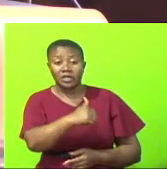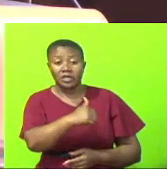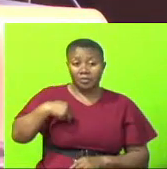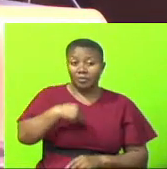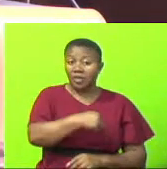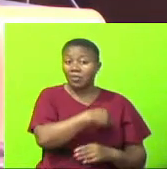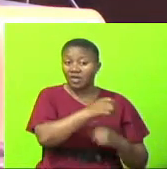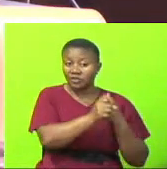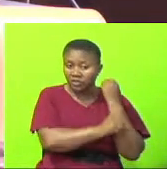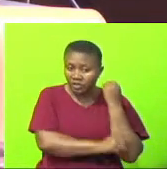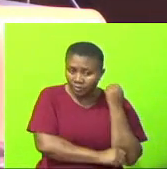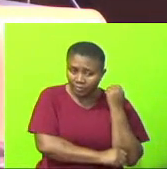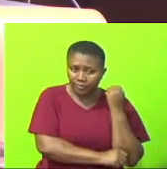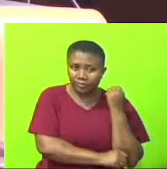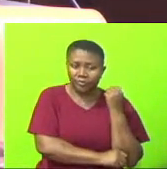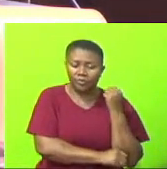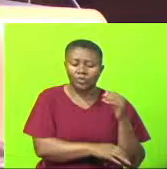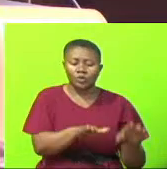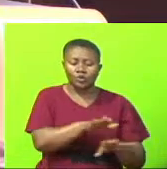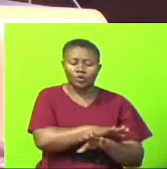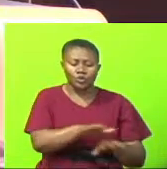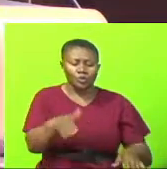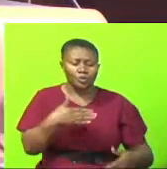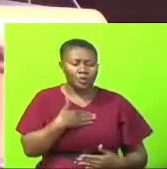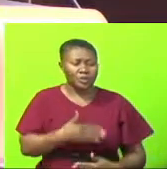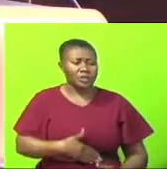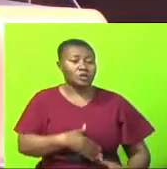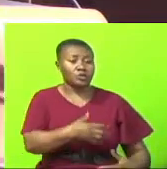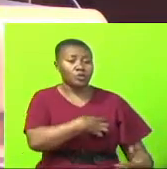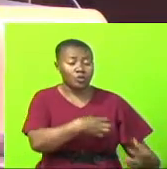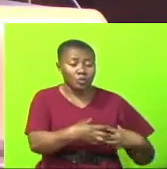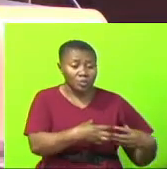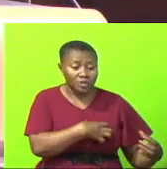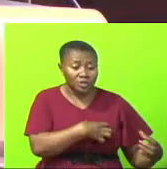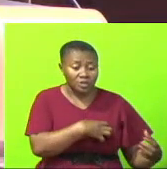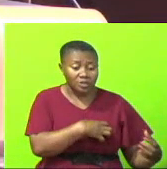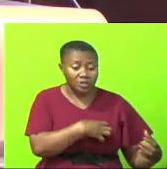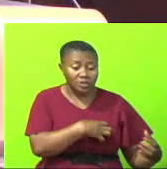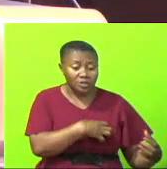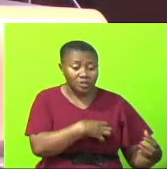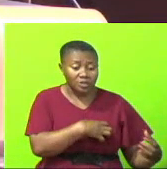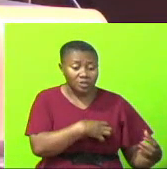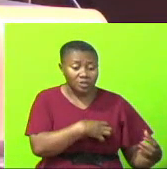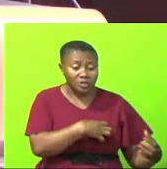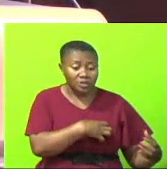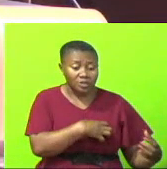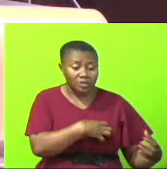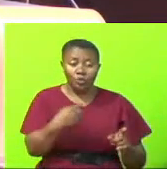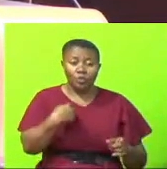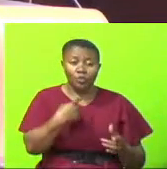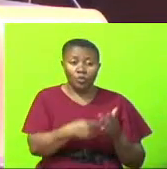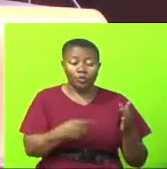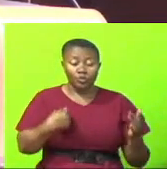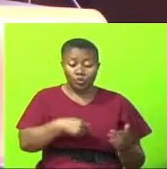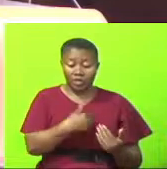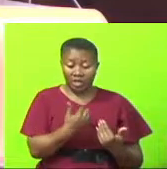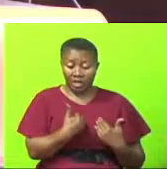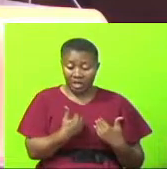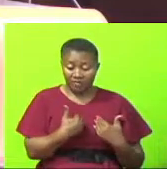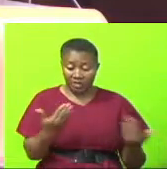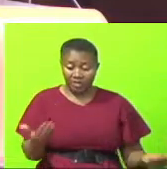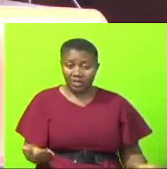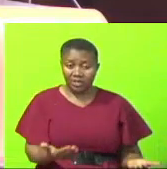had complained before this House. What we have this afternoon before us is a comment